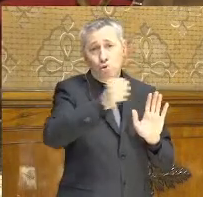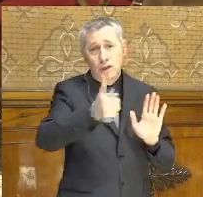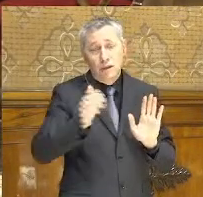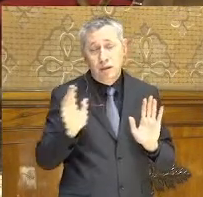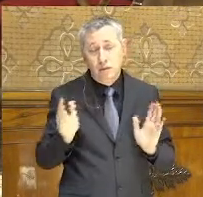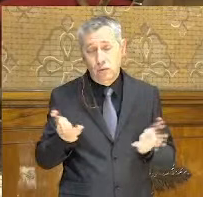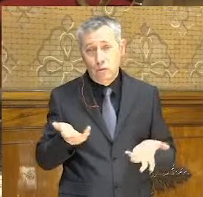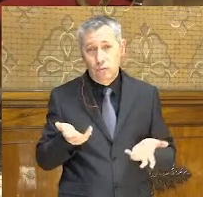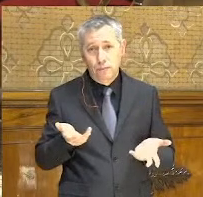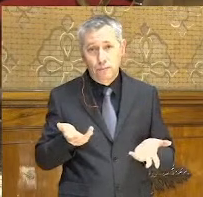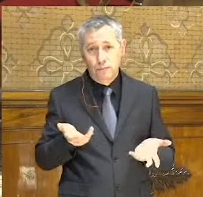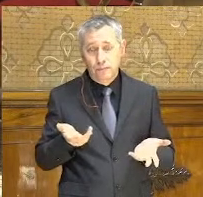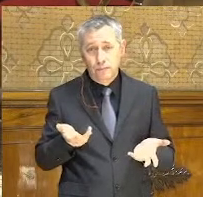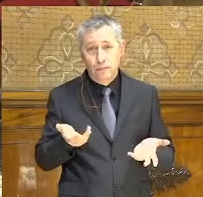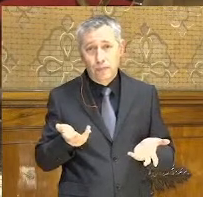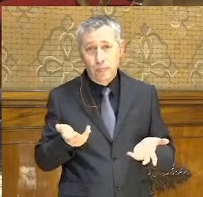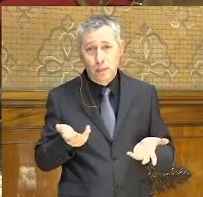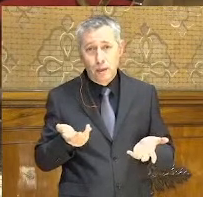call interhuman